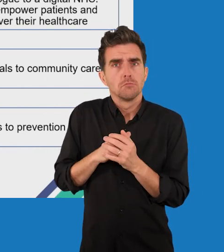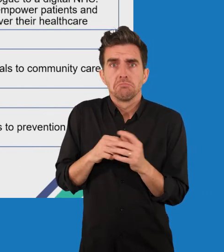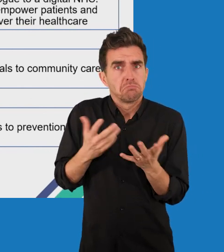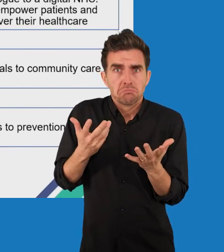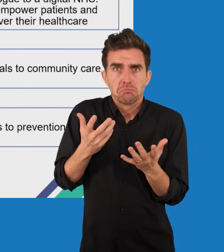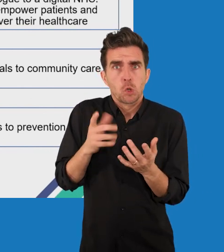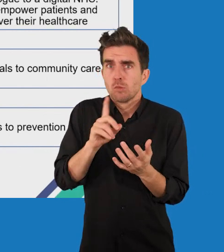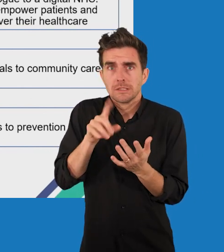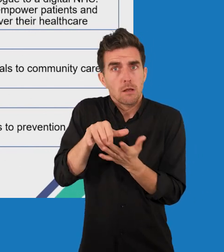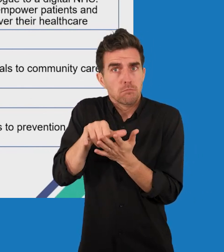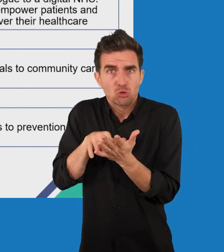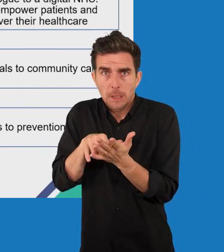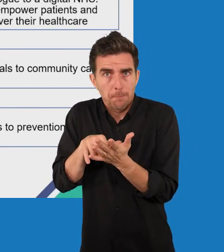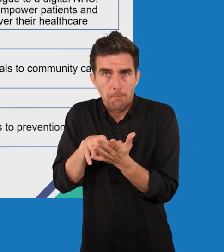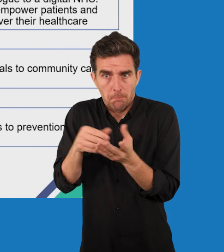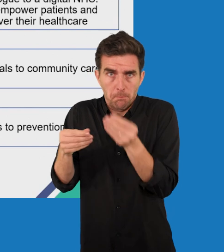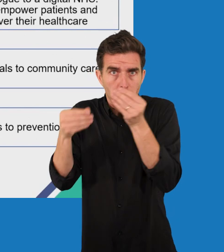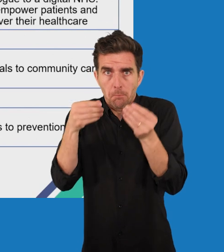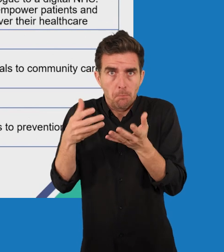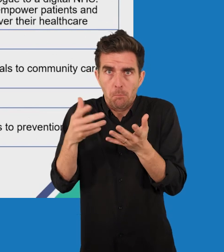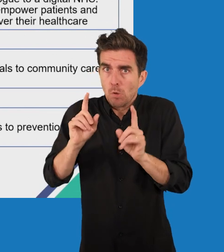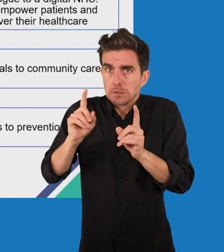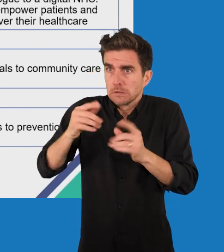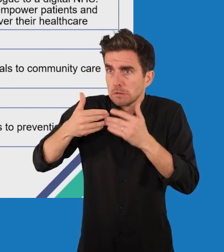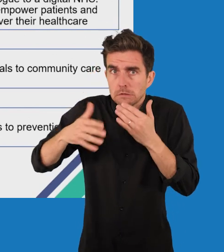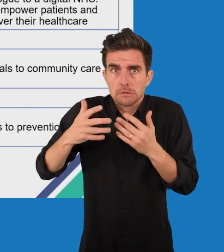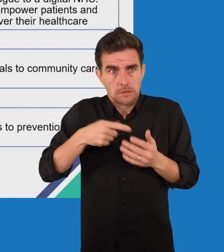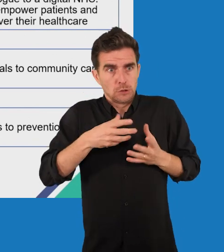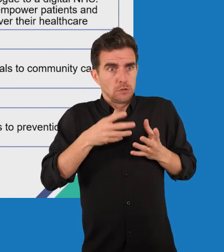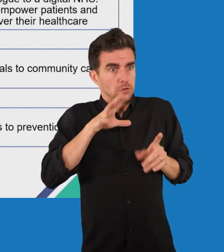talking about what's the prescription for this diagnostic.